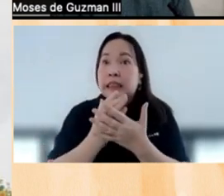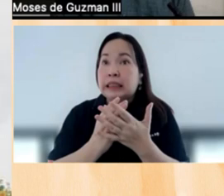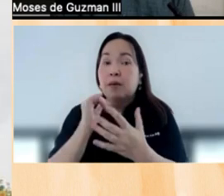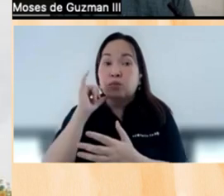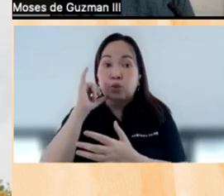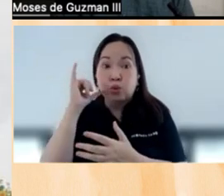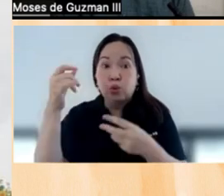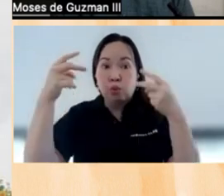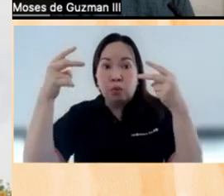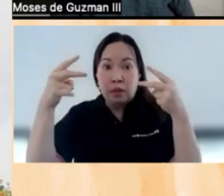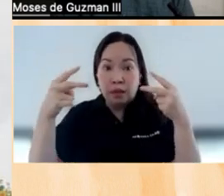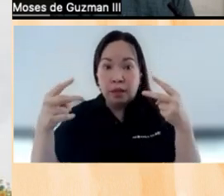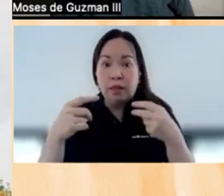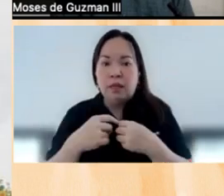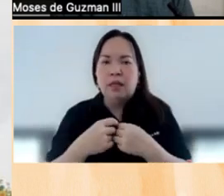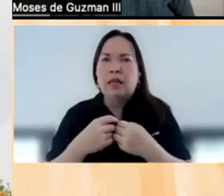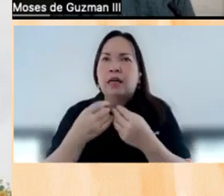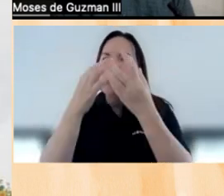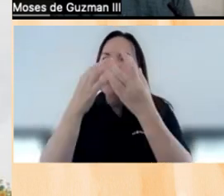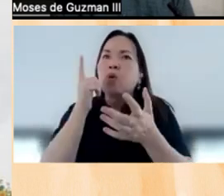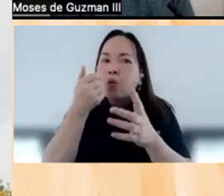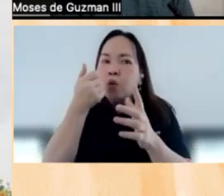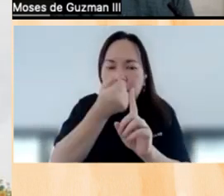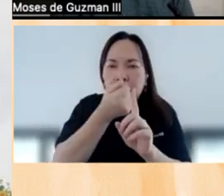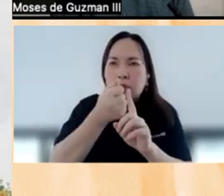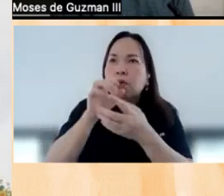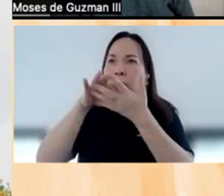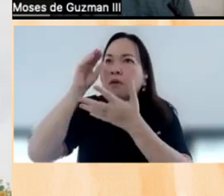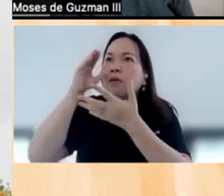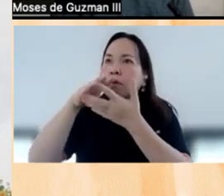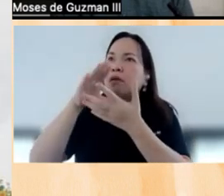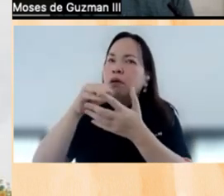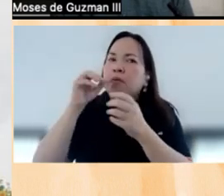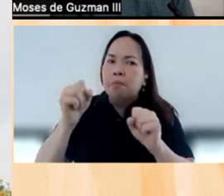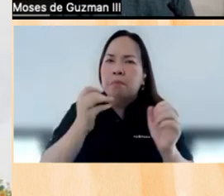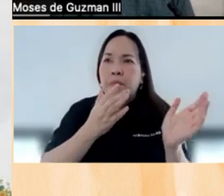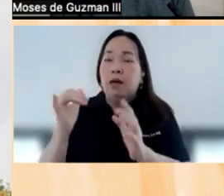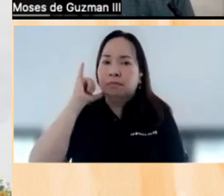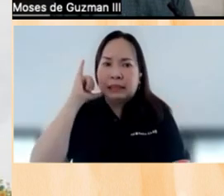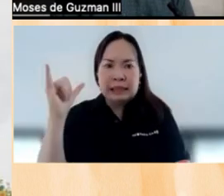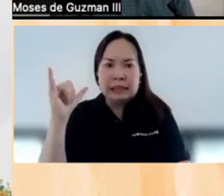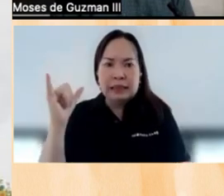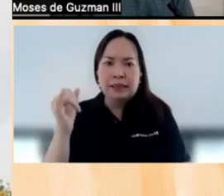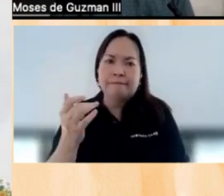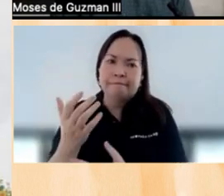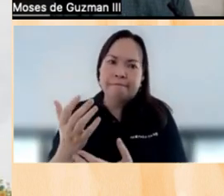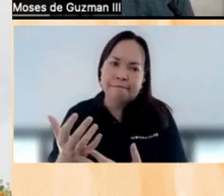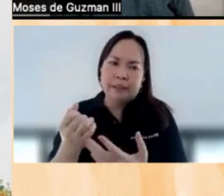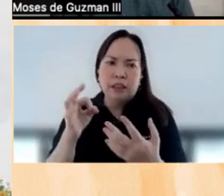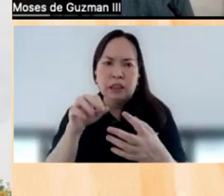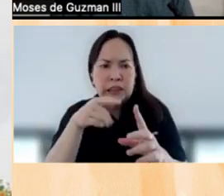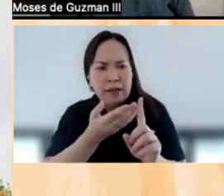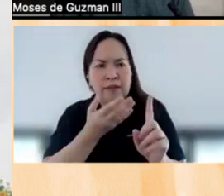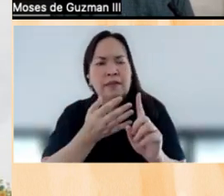neglect, trauma, and bullying. A family history of suicide and family or peer